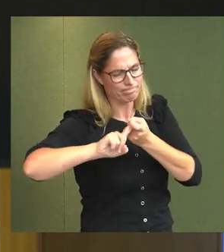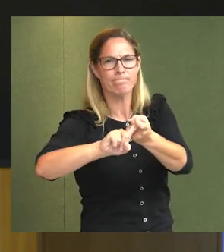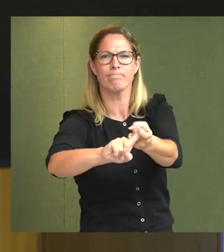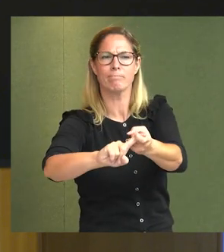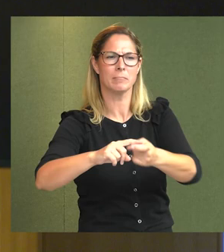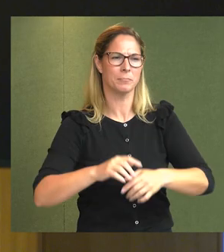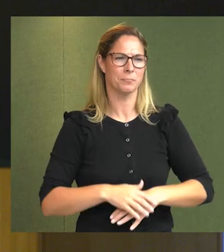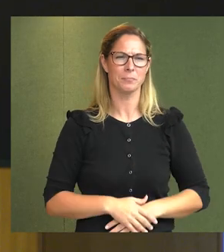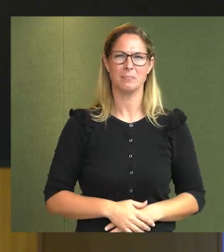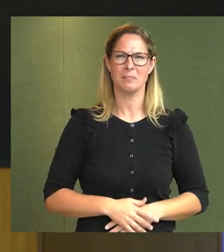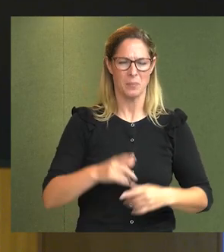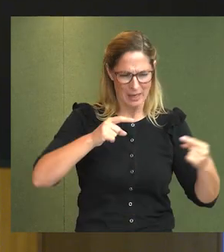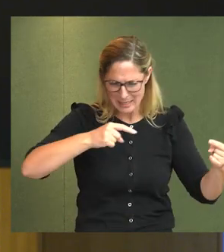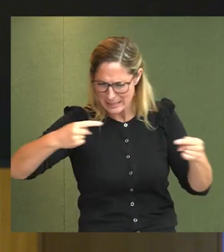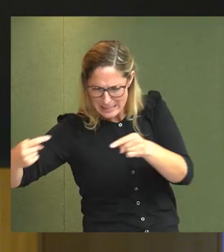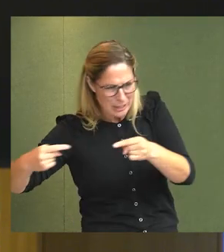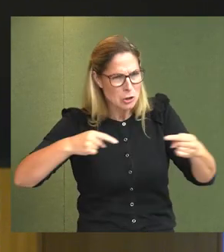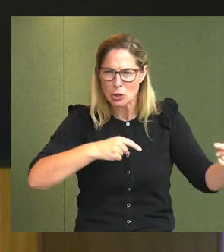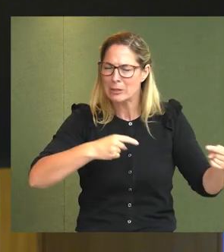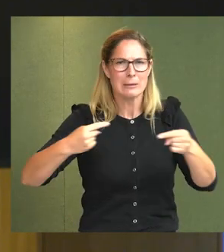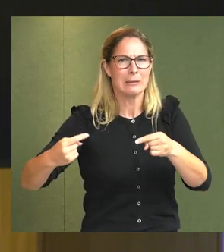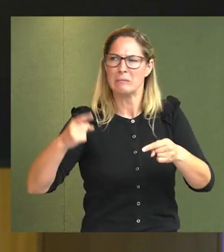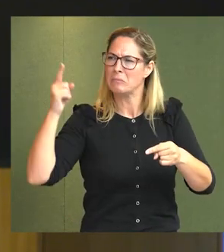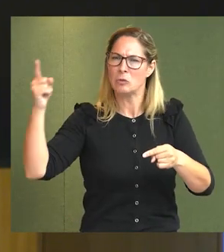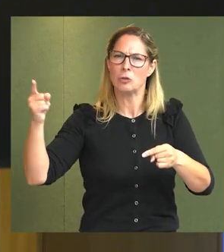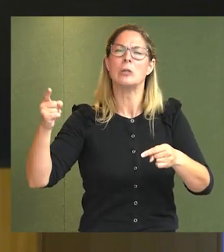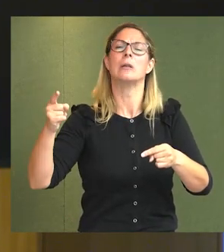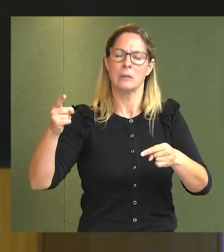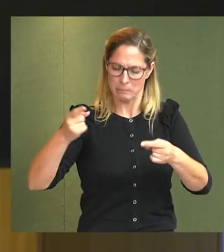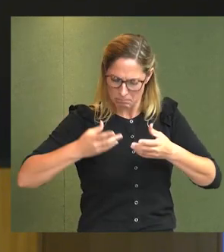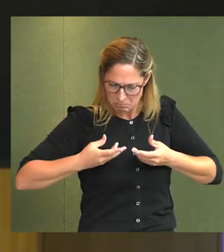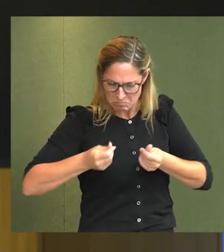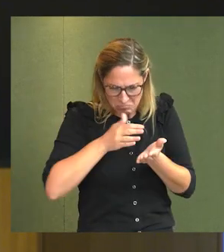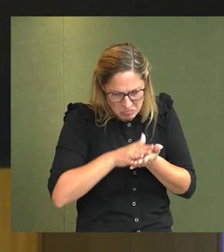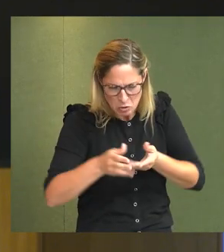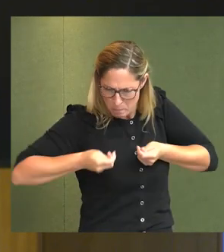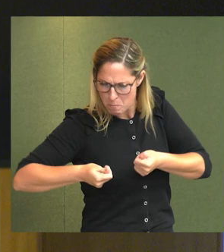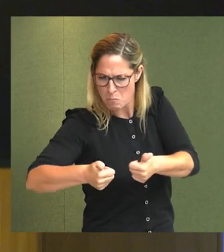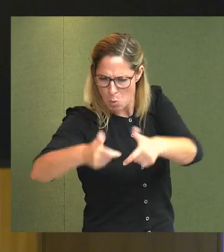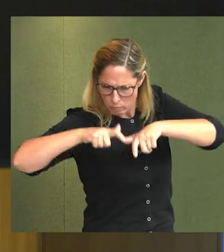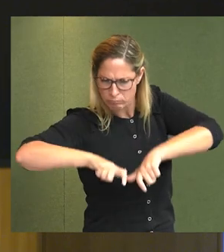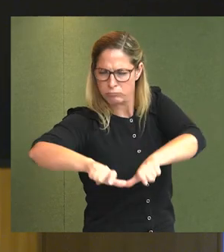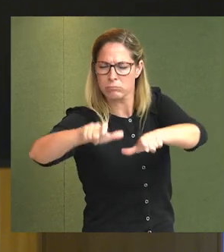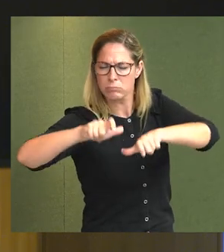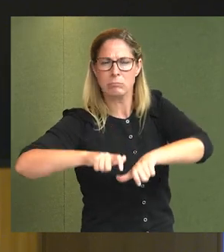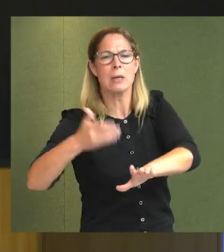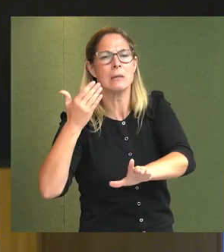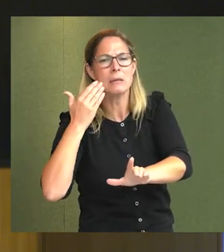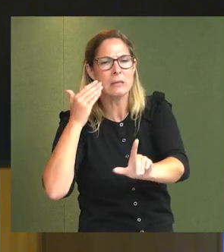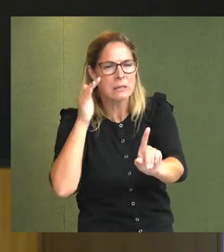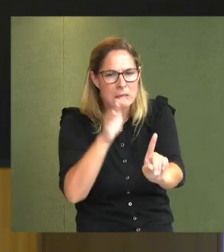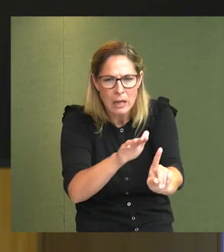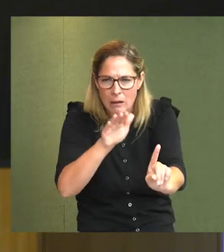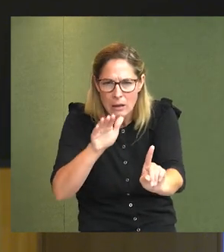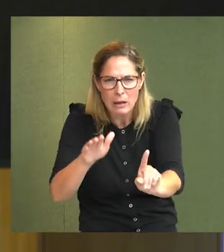society had often struggled to, and she did so with subtlety and style. Yes, there